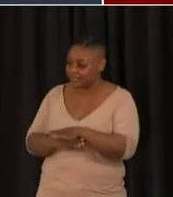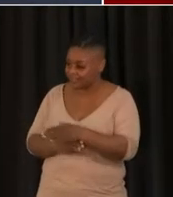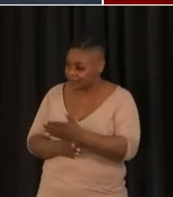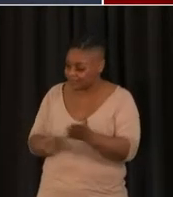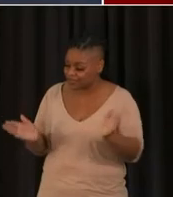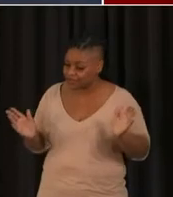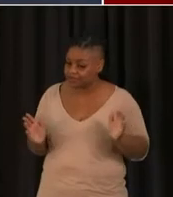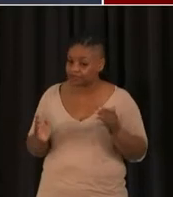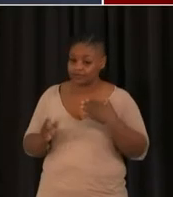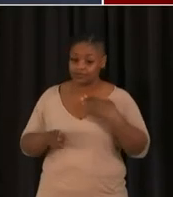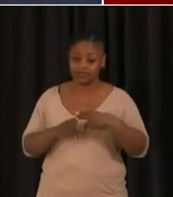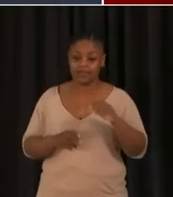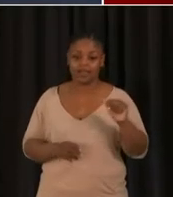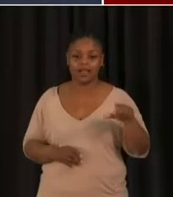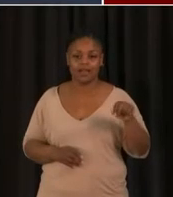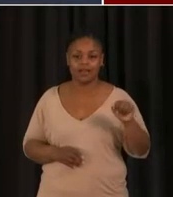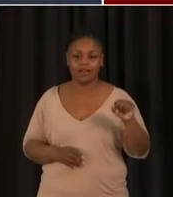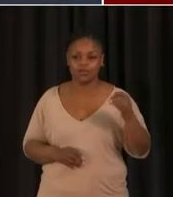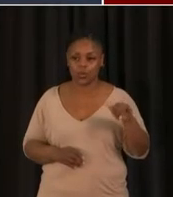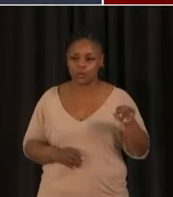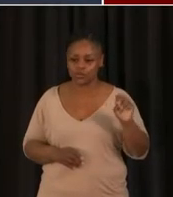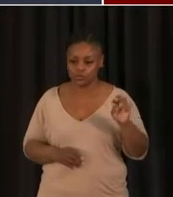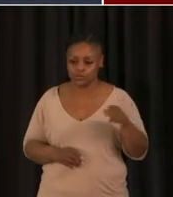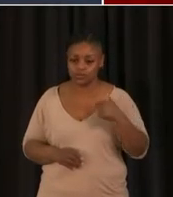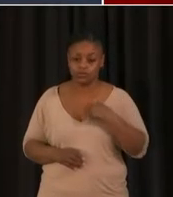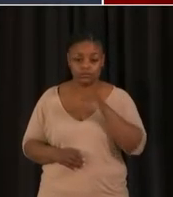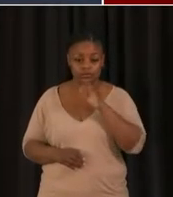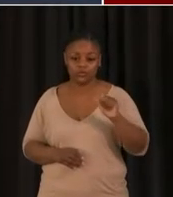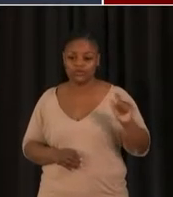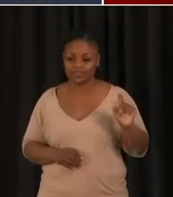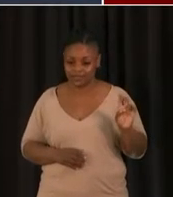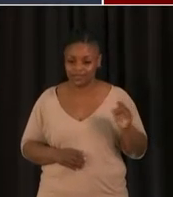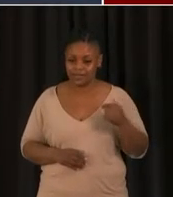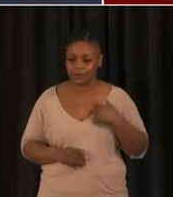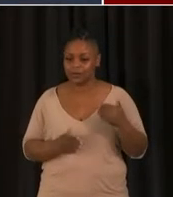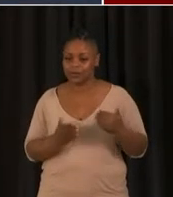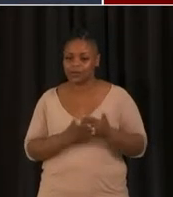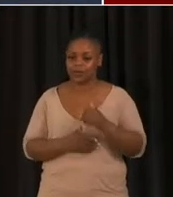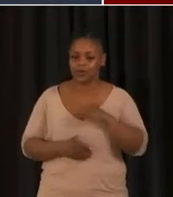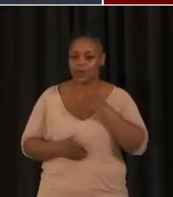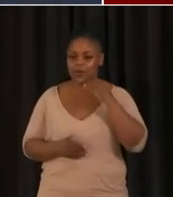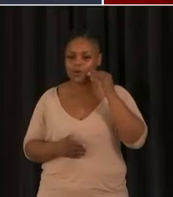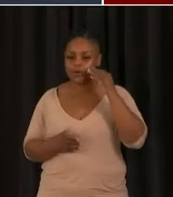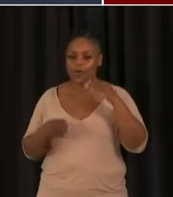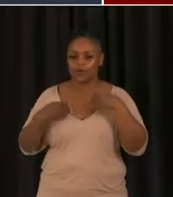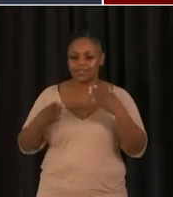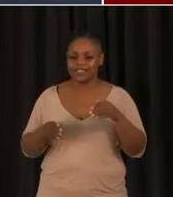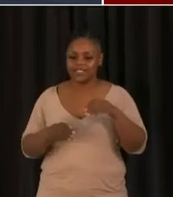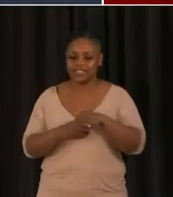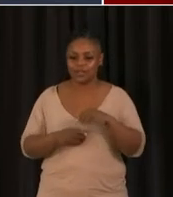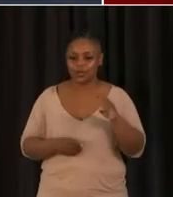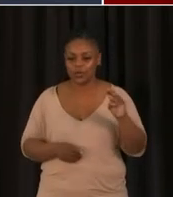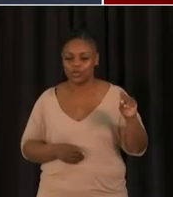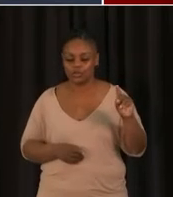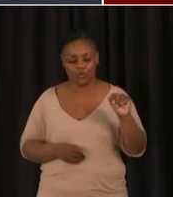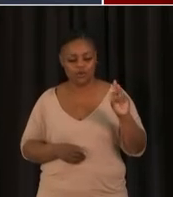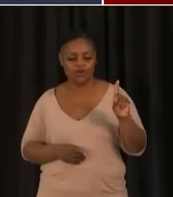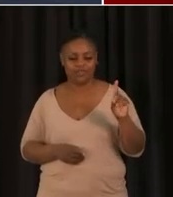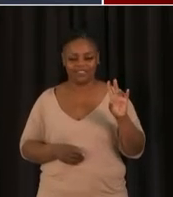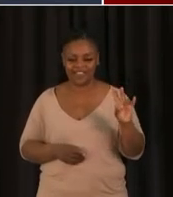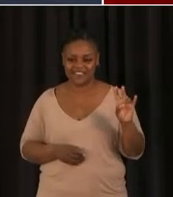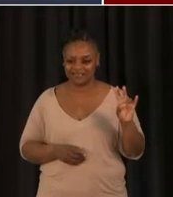out what other things that you want to do with your finances. And so Ms. Alana Joyner will share with us her experience